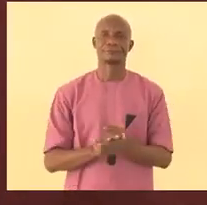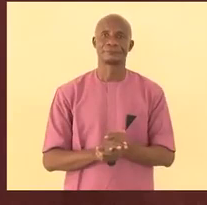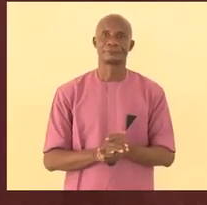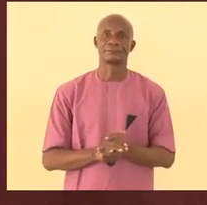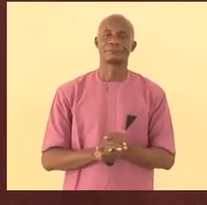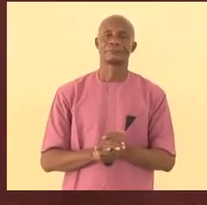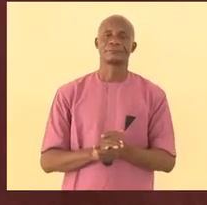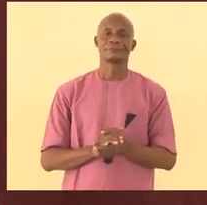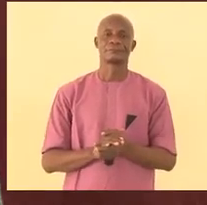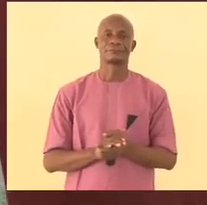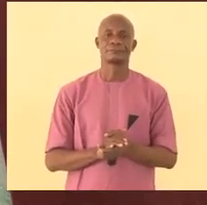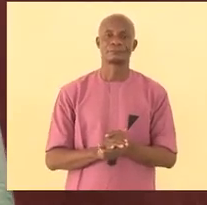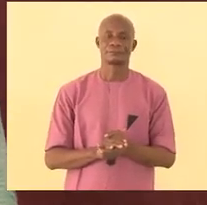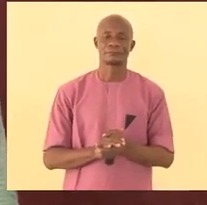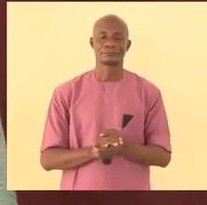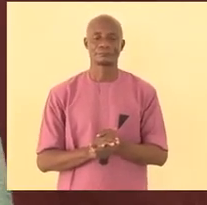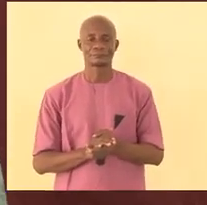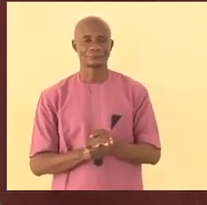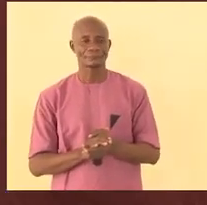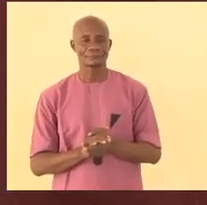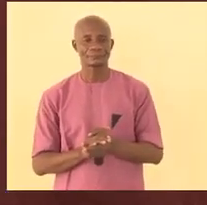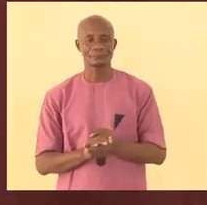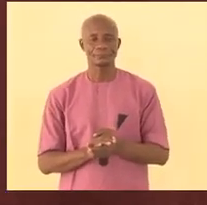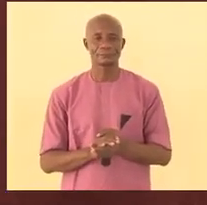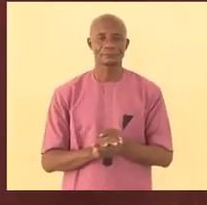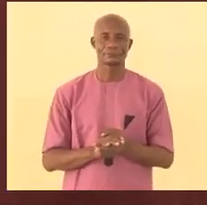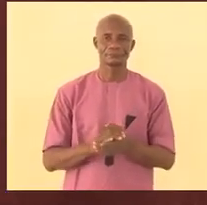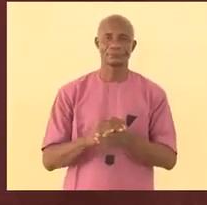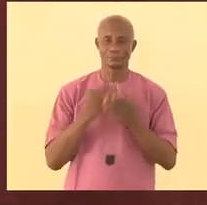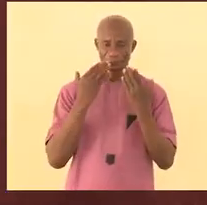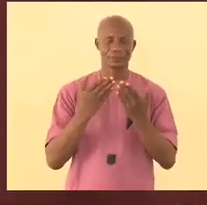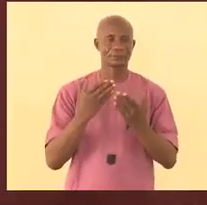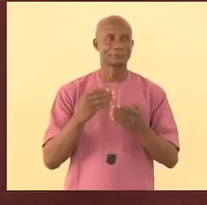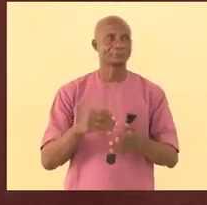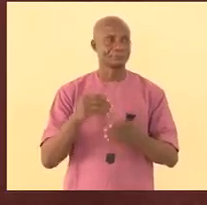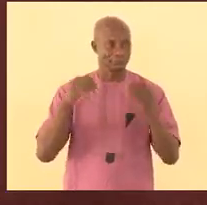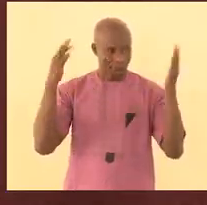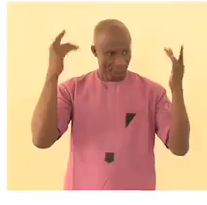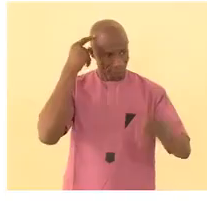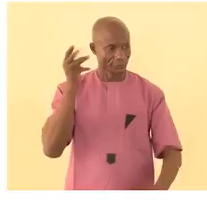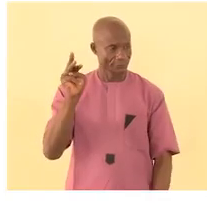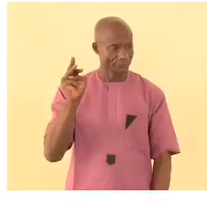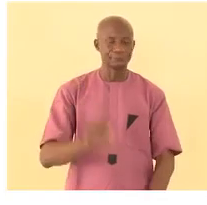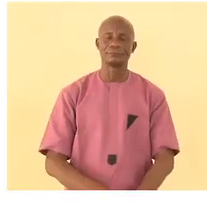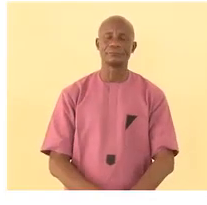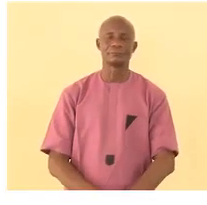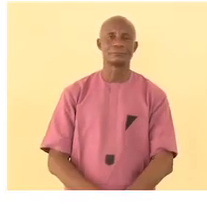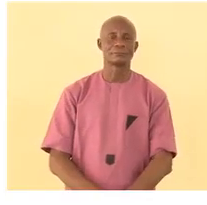Yes, on devotional what to do book. As a person who hears the voice of God. Yes. Thank you. Let's put our hands together.